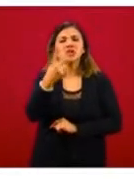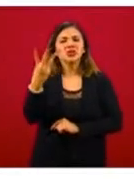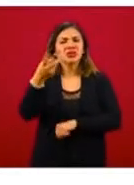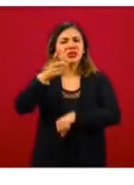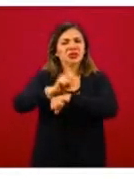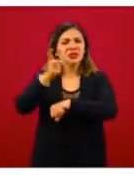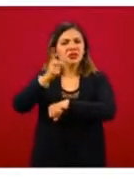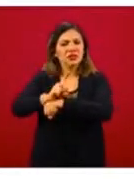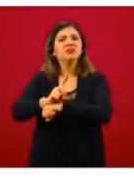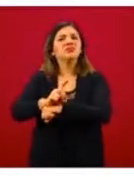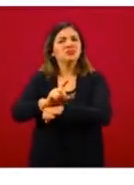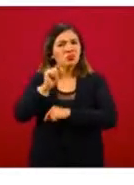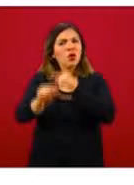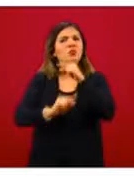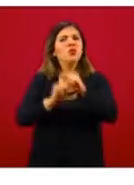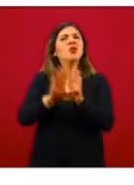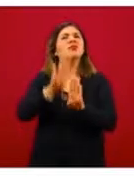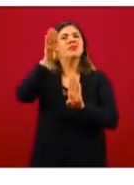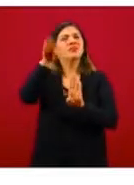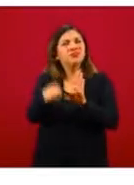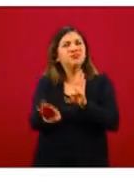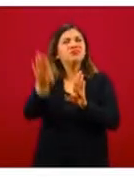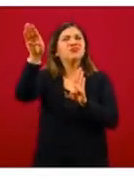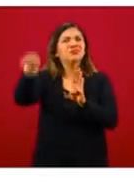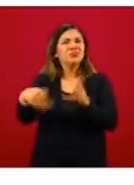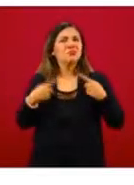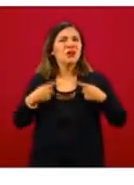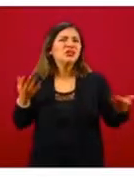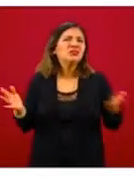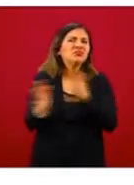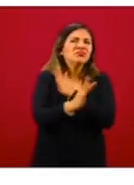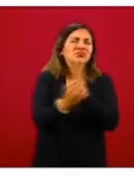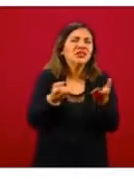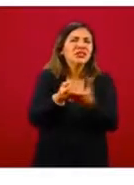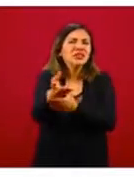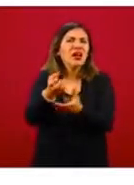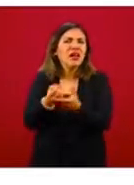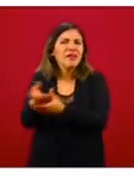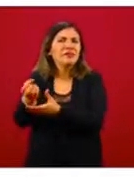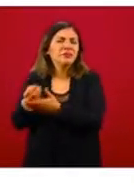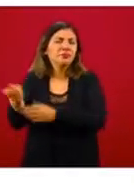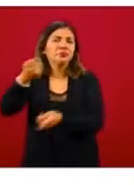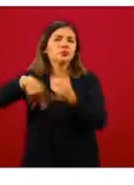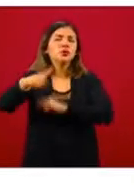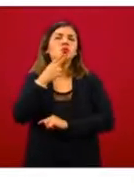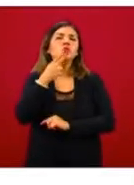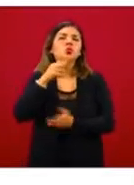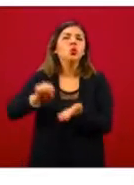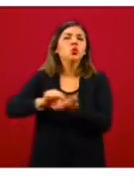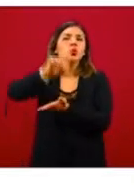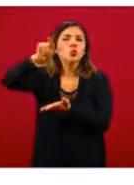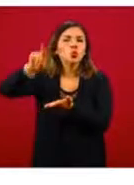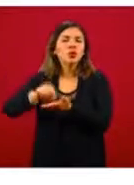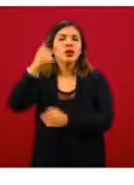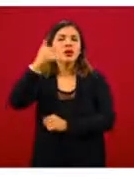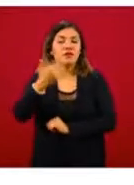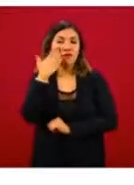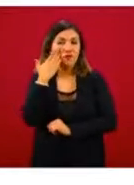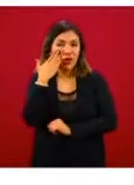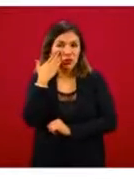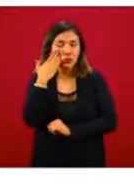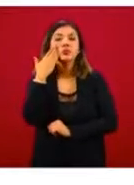and specifically in Guanajuato, where the past 3 days they sort of go back and forth in the